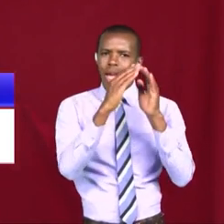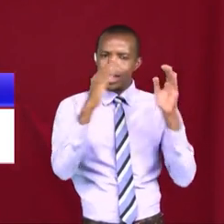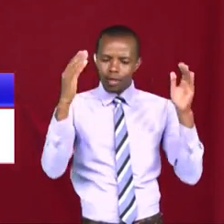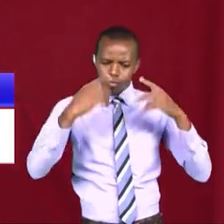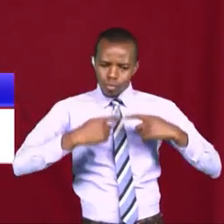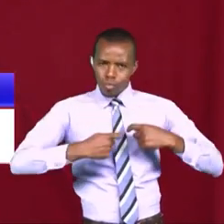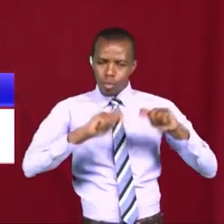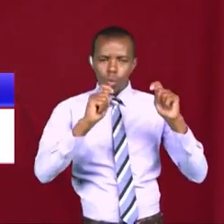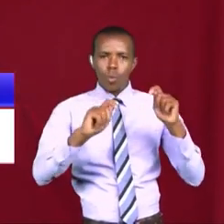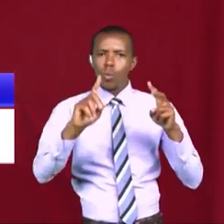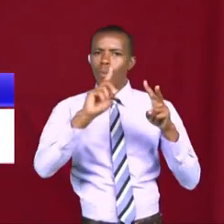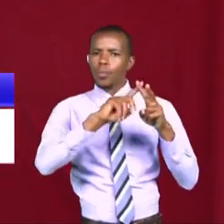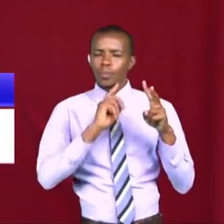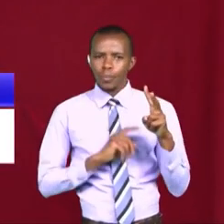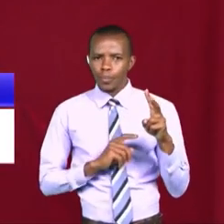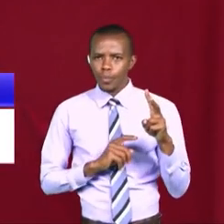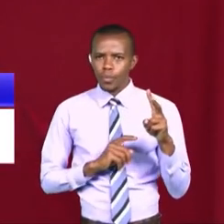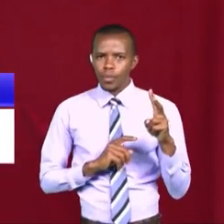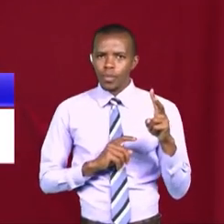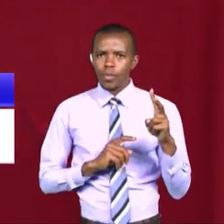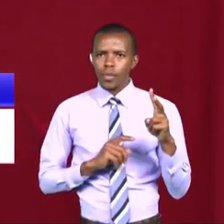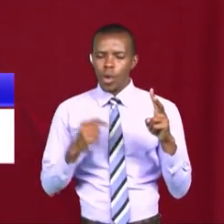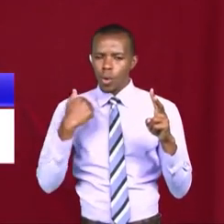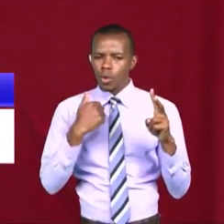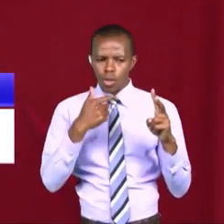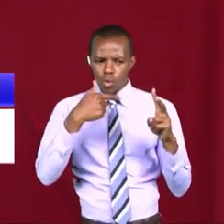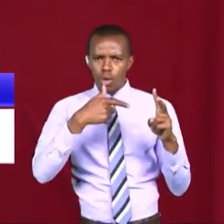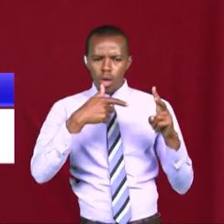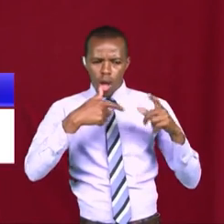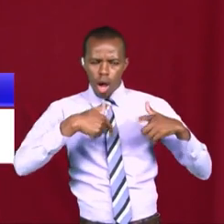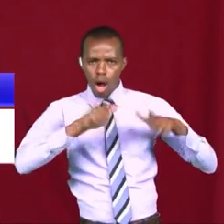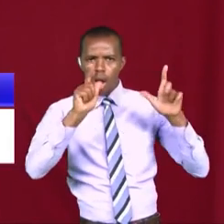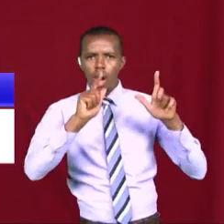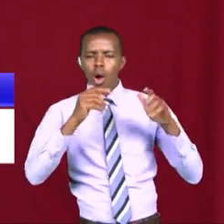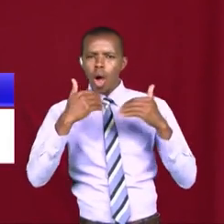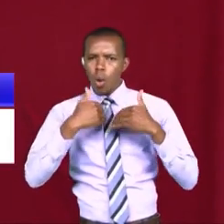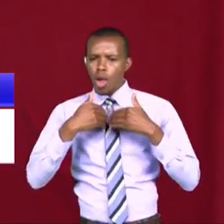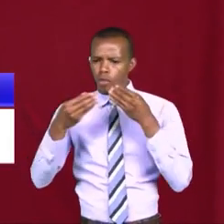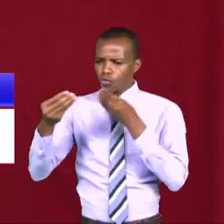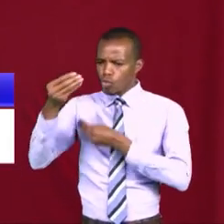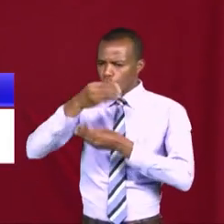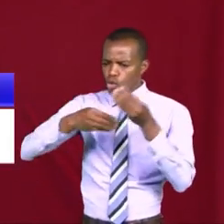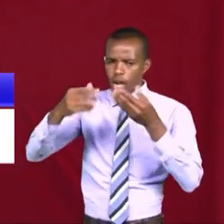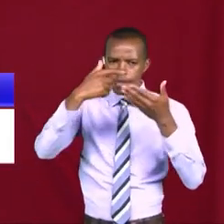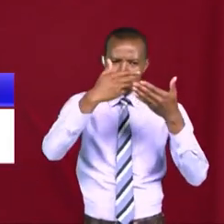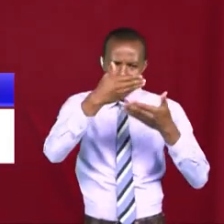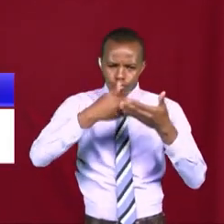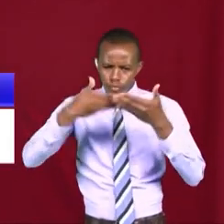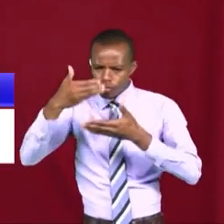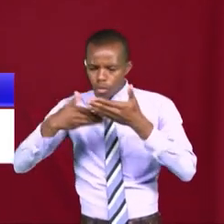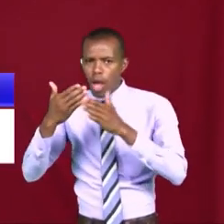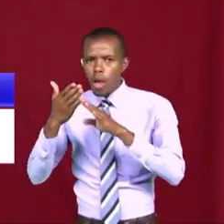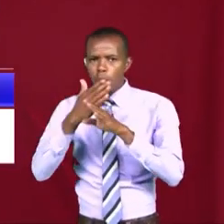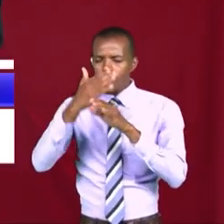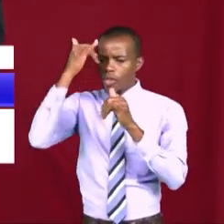your instructions. One, we hold, with your permissions, we hold bilateral discussions before the end of